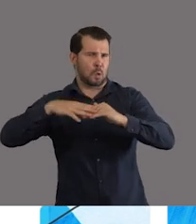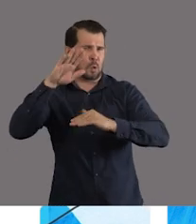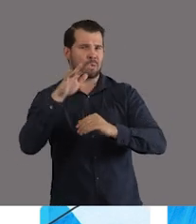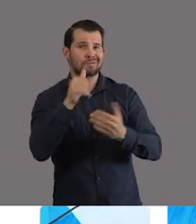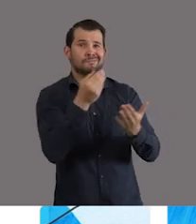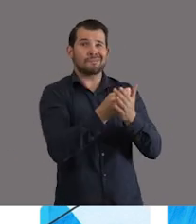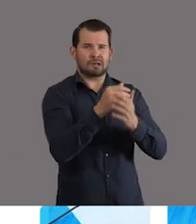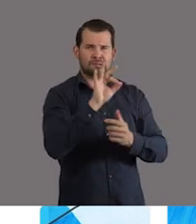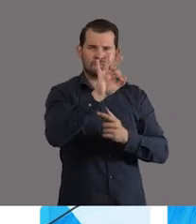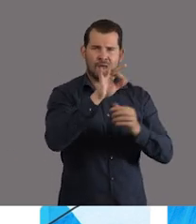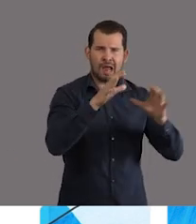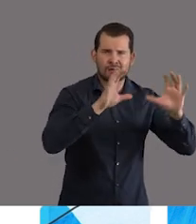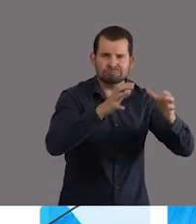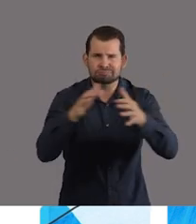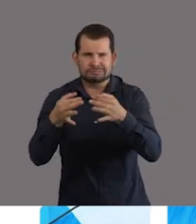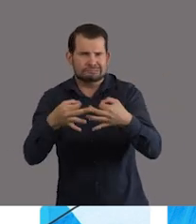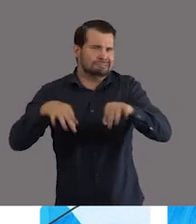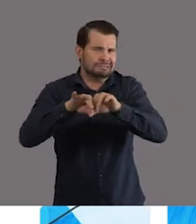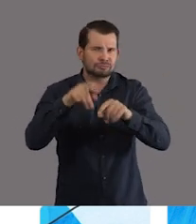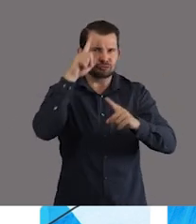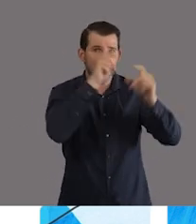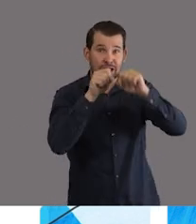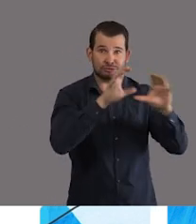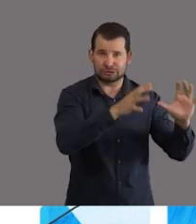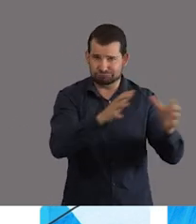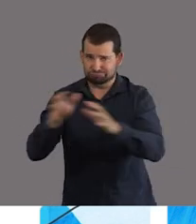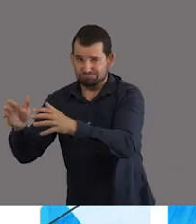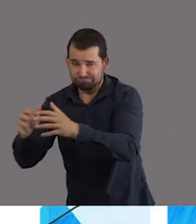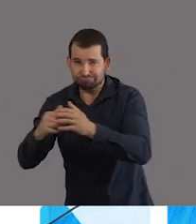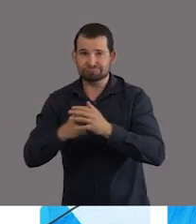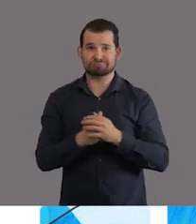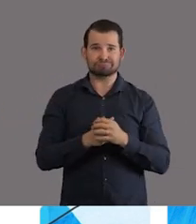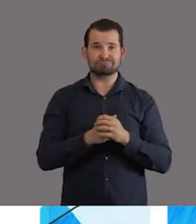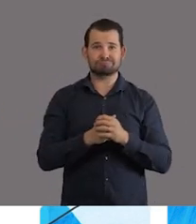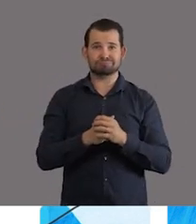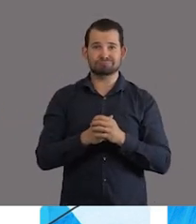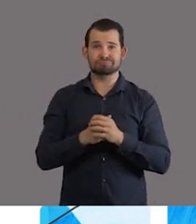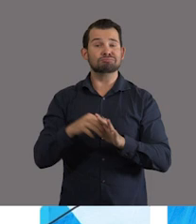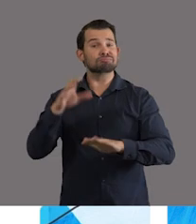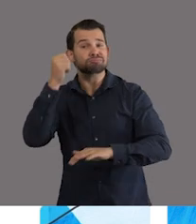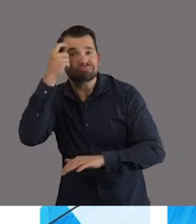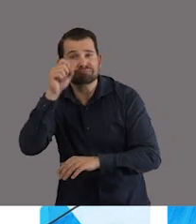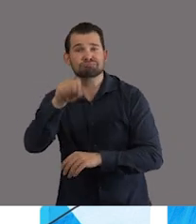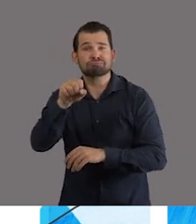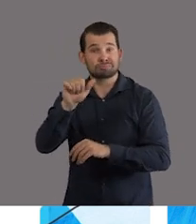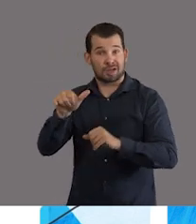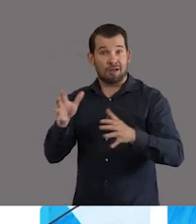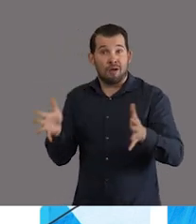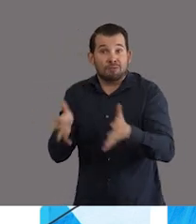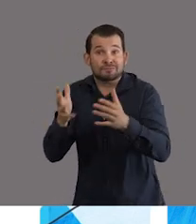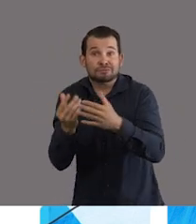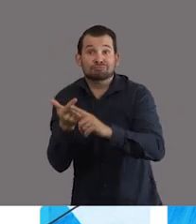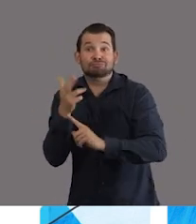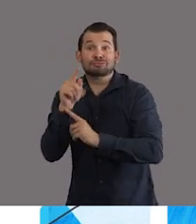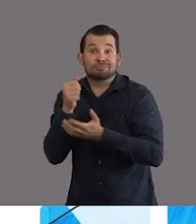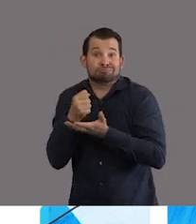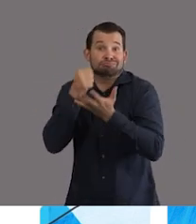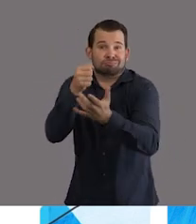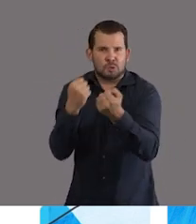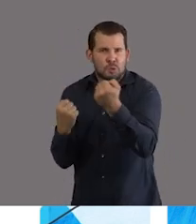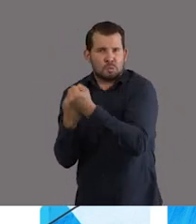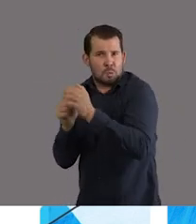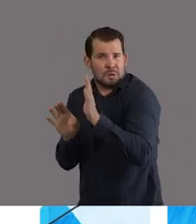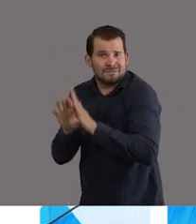grant supports development, research, and planning, your project must include a piloting, prototyping, testing,